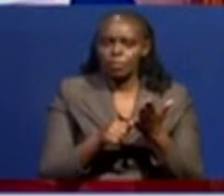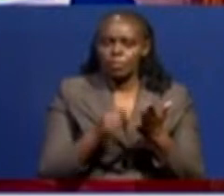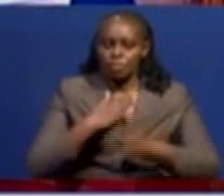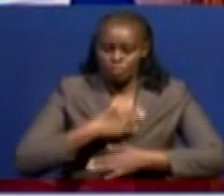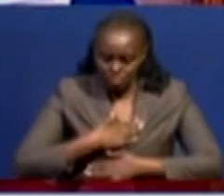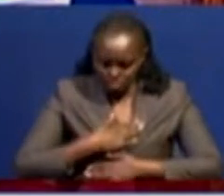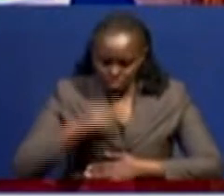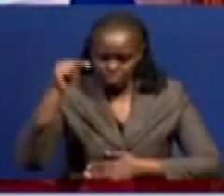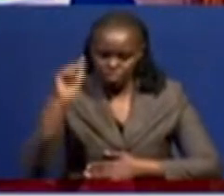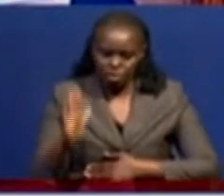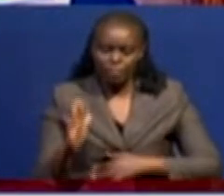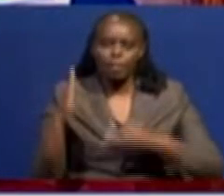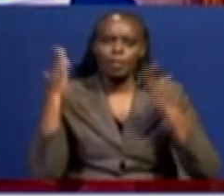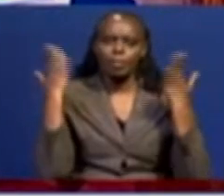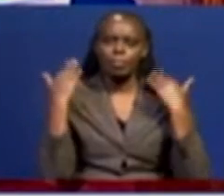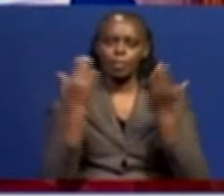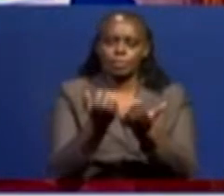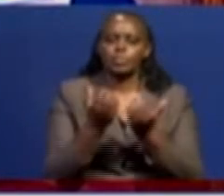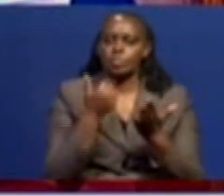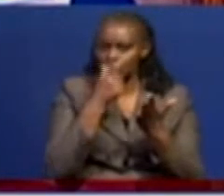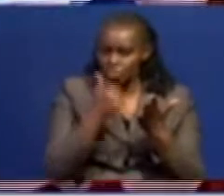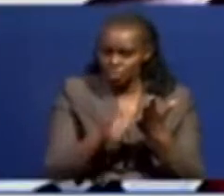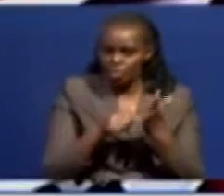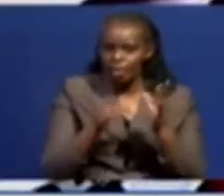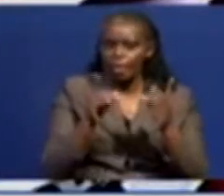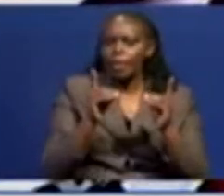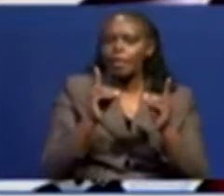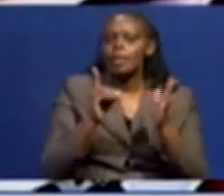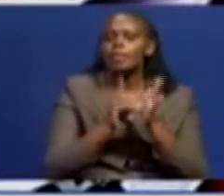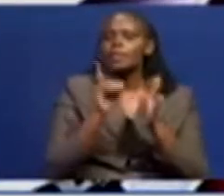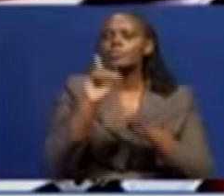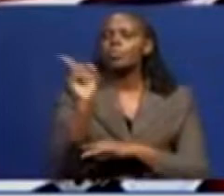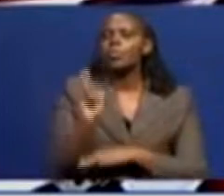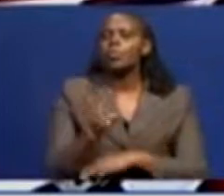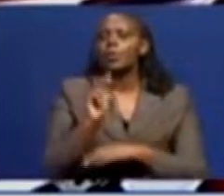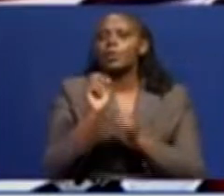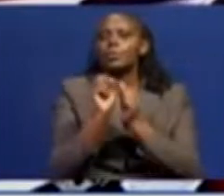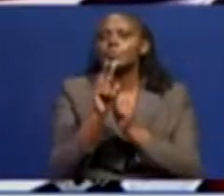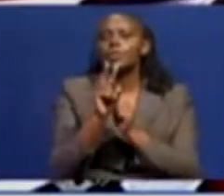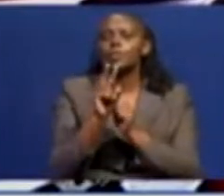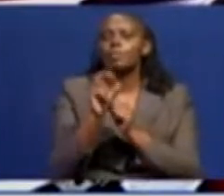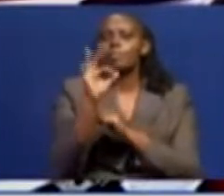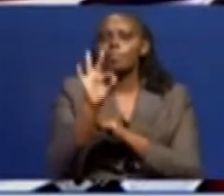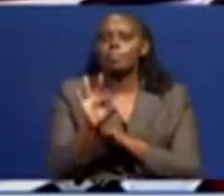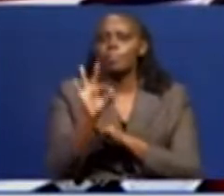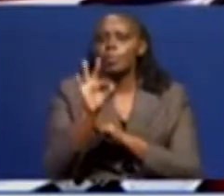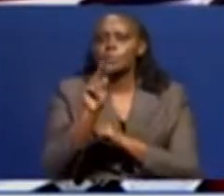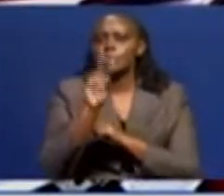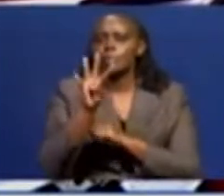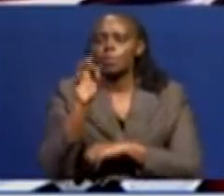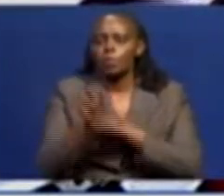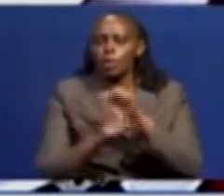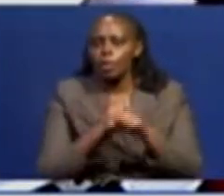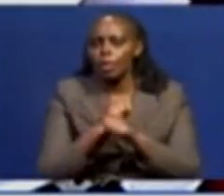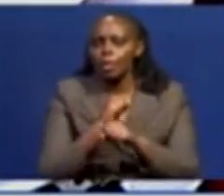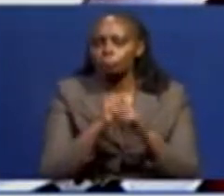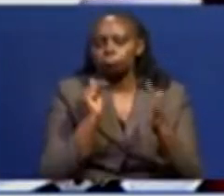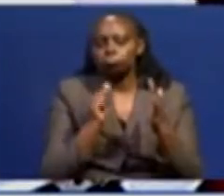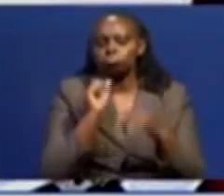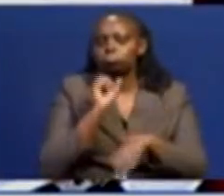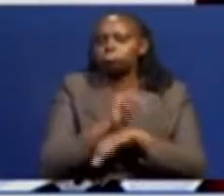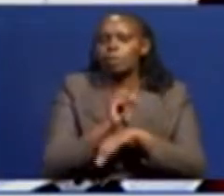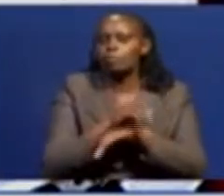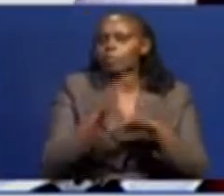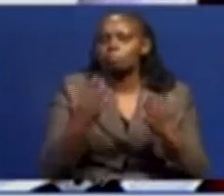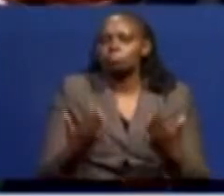Bishop Kawira Mwangaza, the Governor, Meru County. When is it dated? It is dated 12 March 2024.